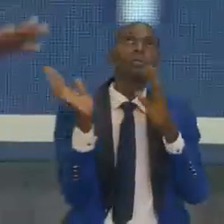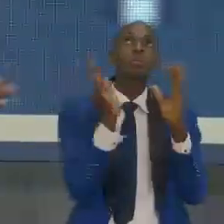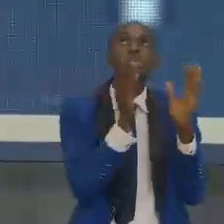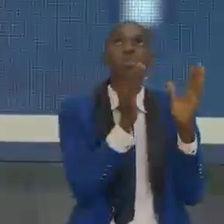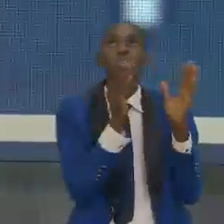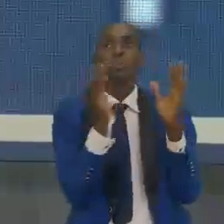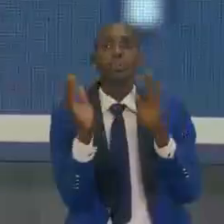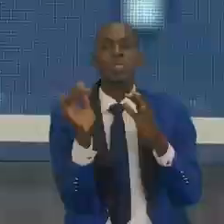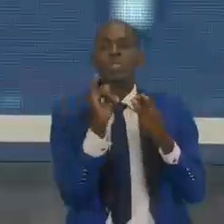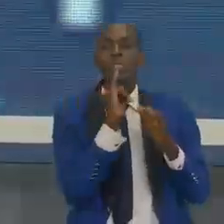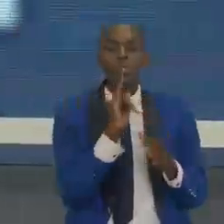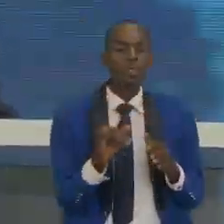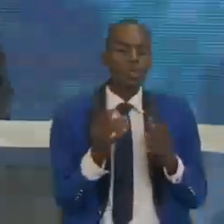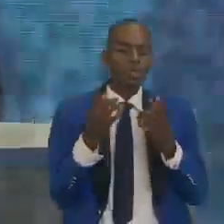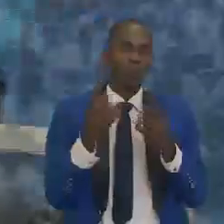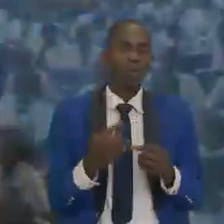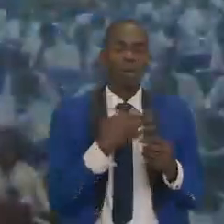sand into their eyes,